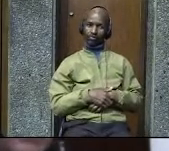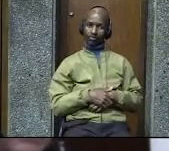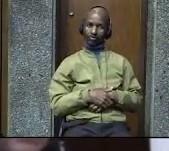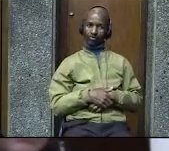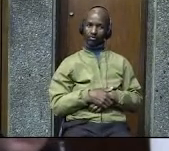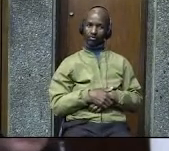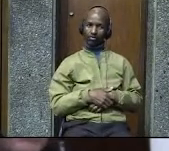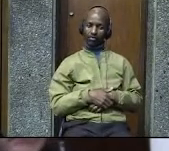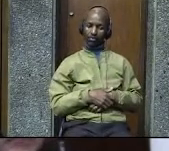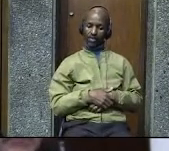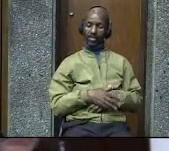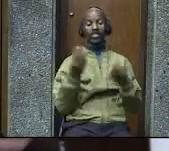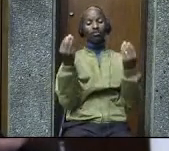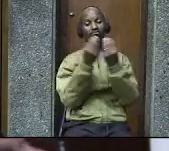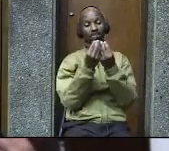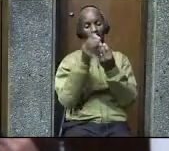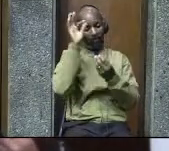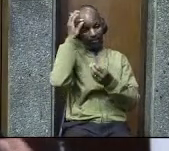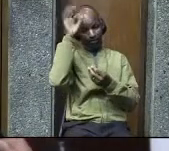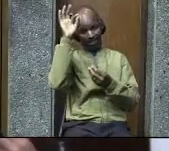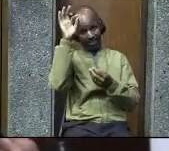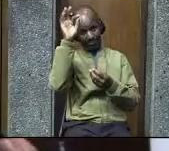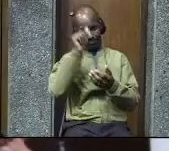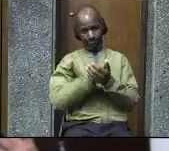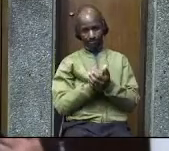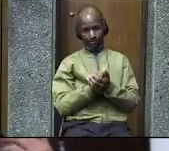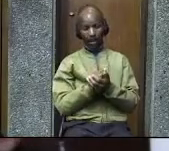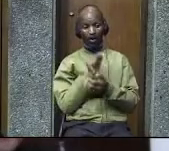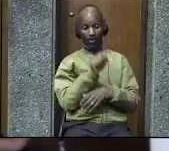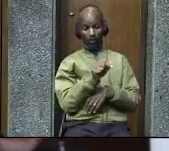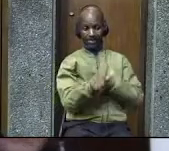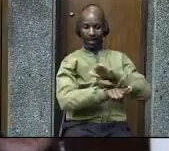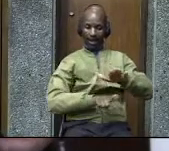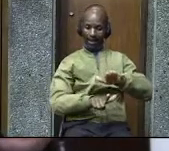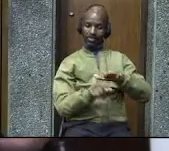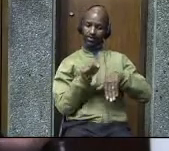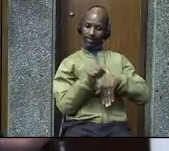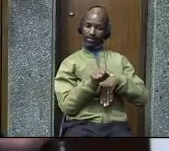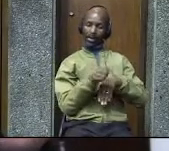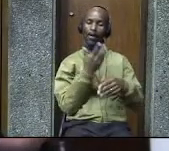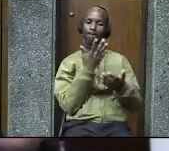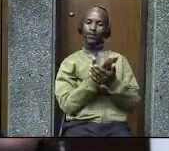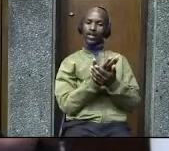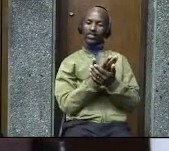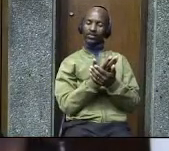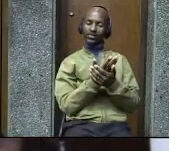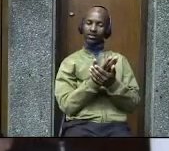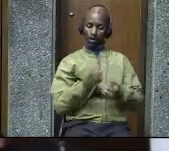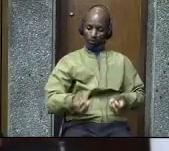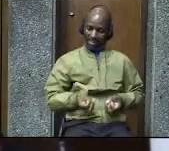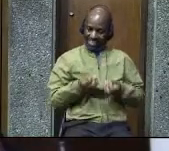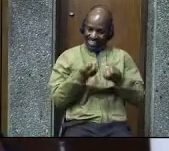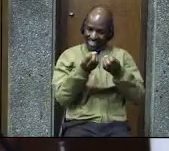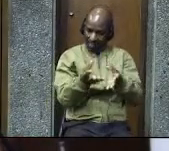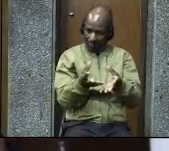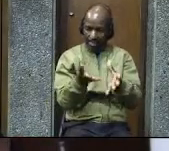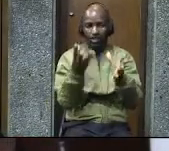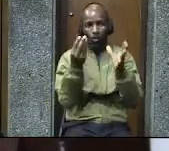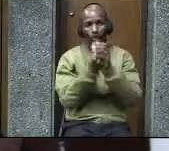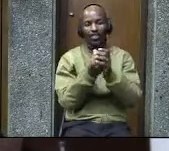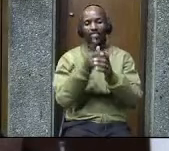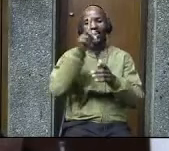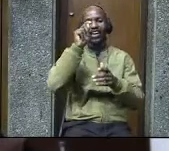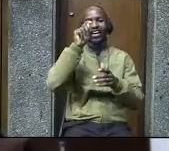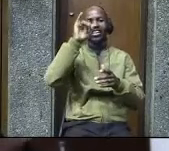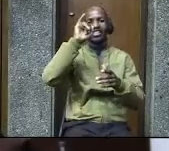that's the property of government. And those land must also be given out with title